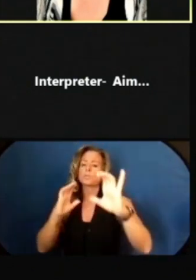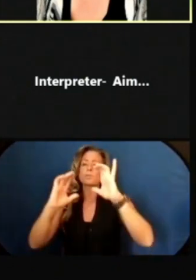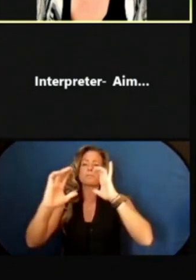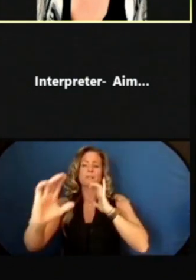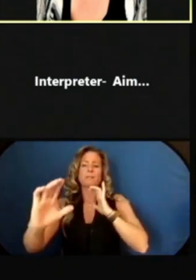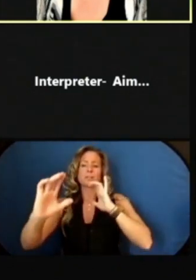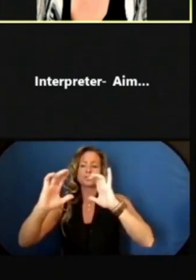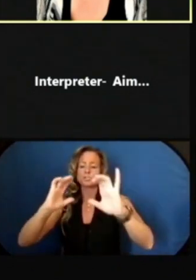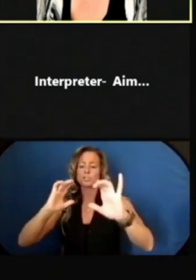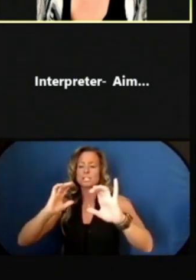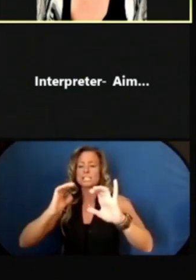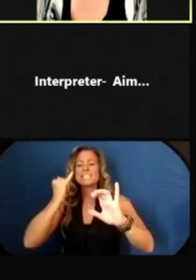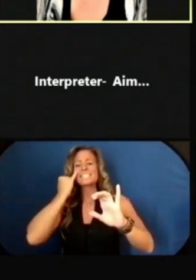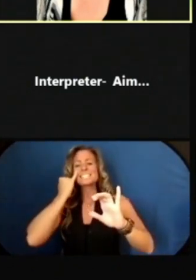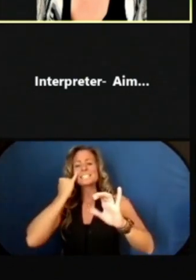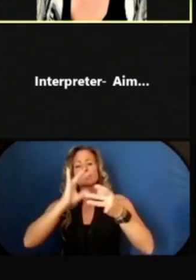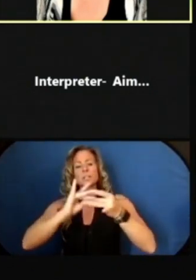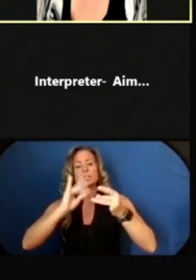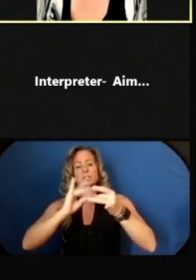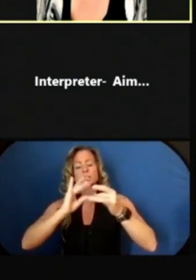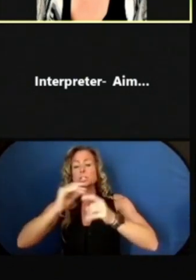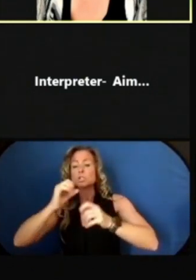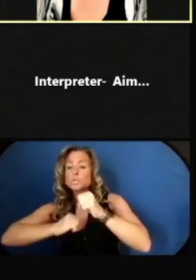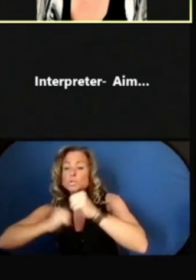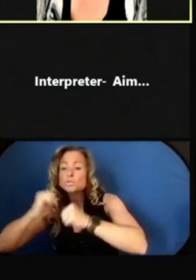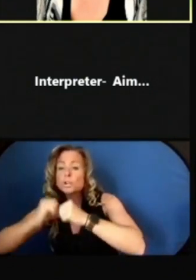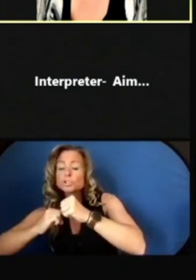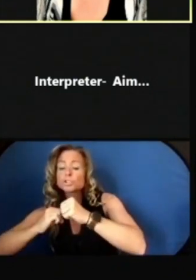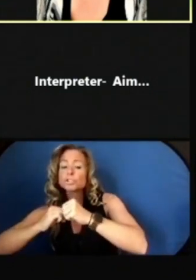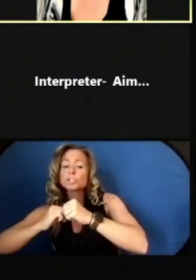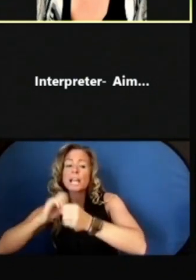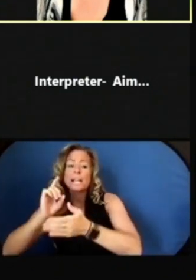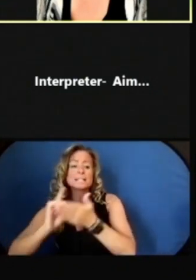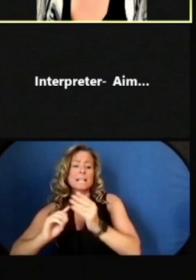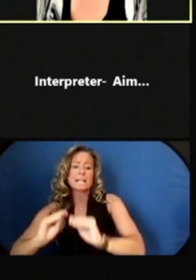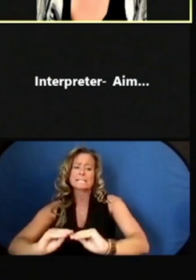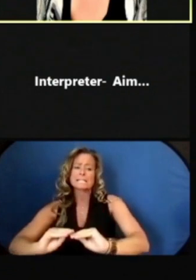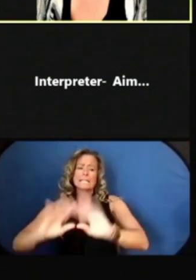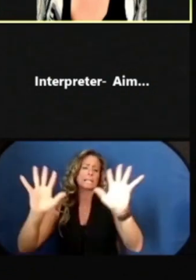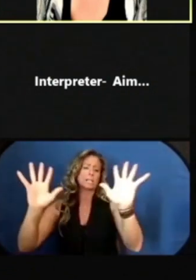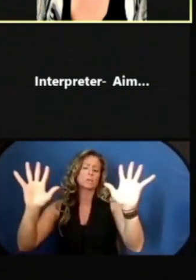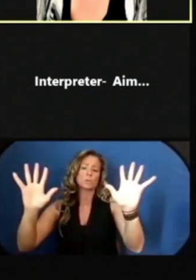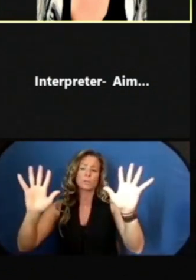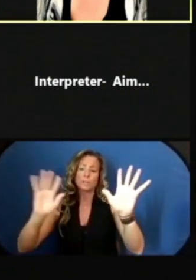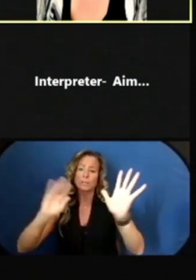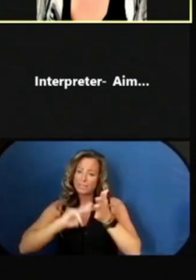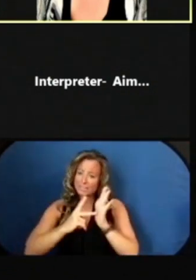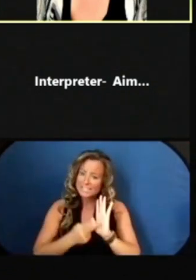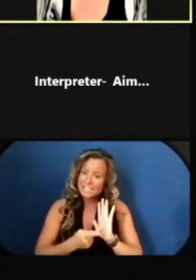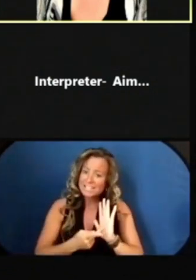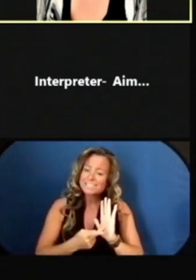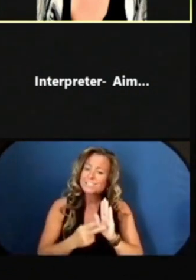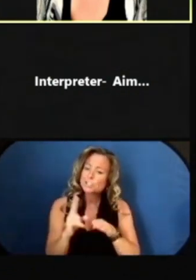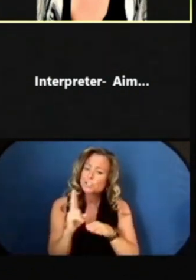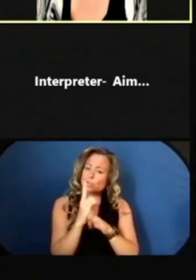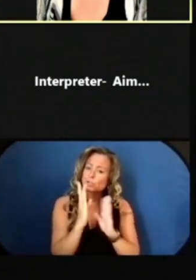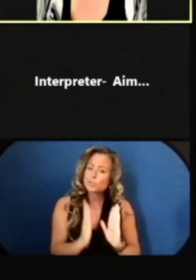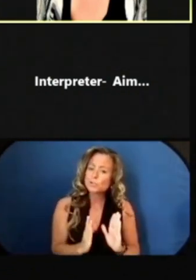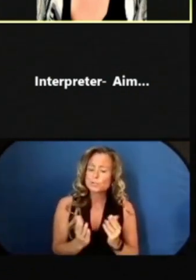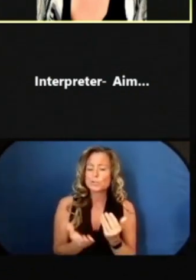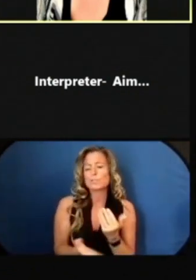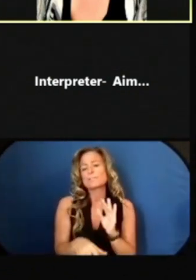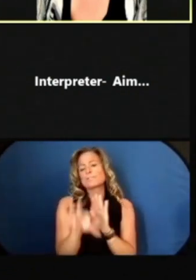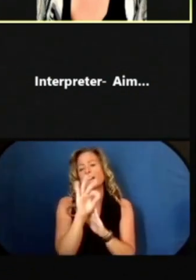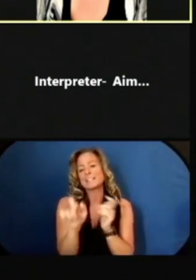language if its wording, its structure, and its design are so clear that the intended end users can easily find what